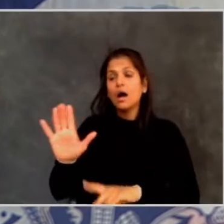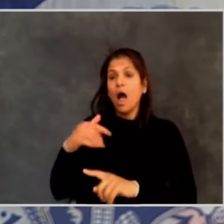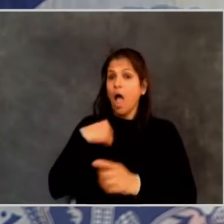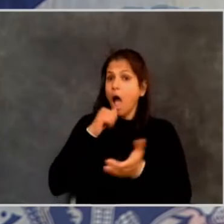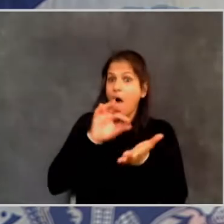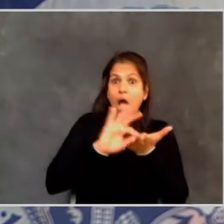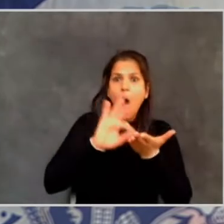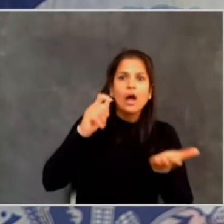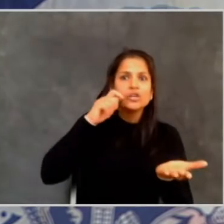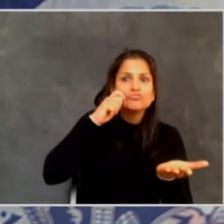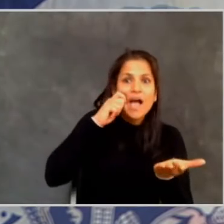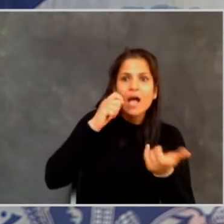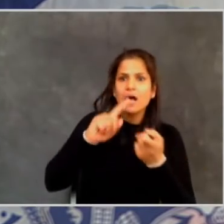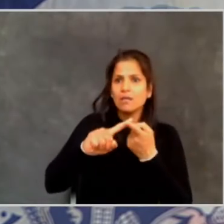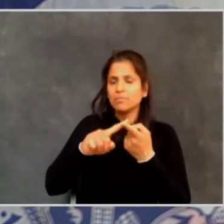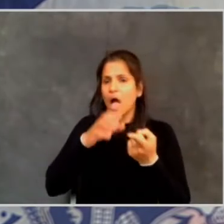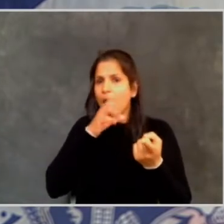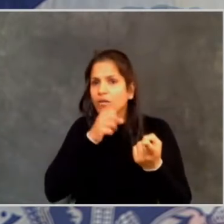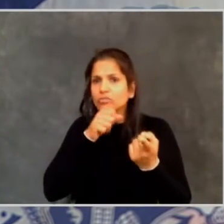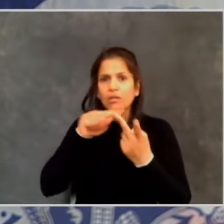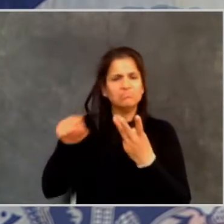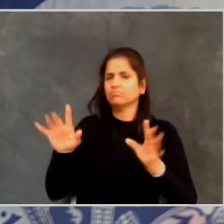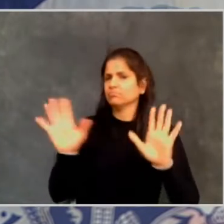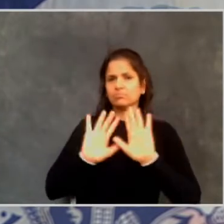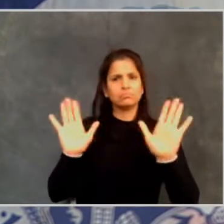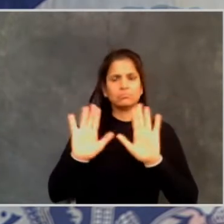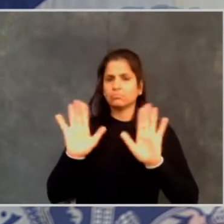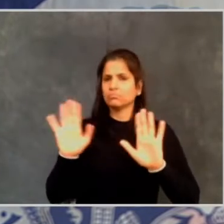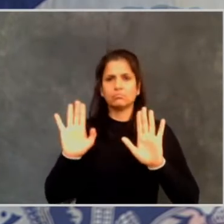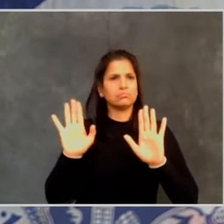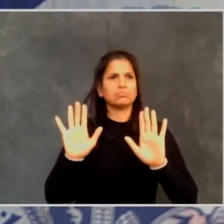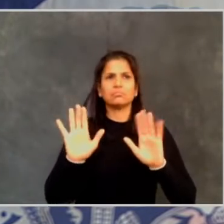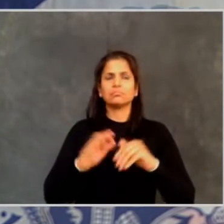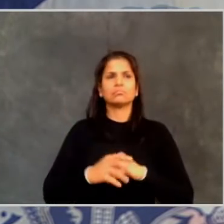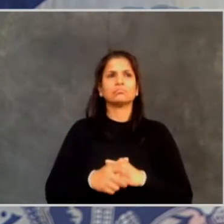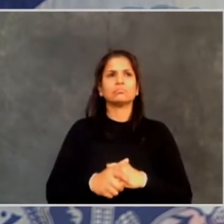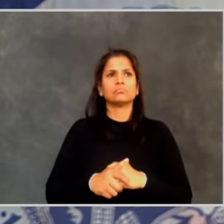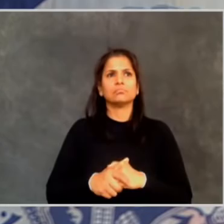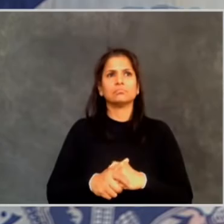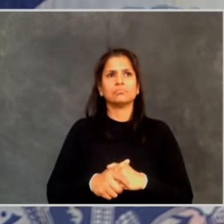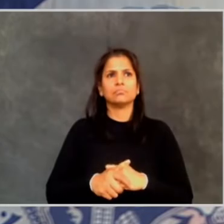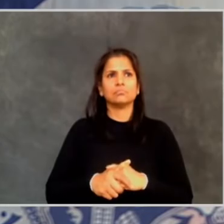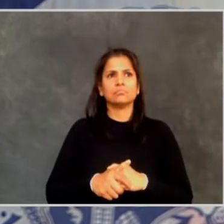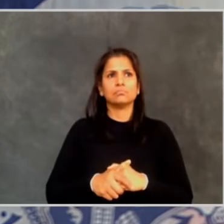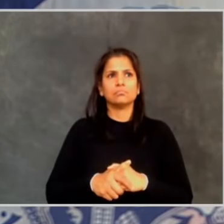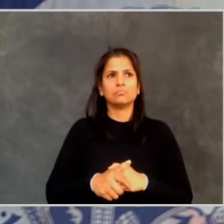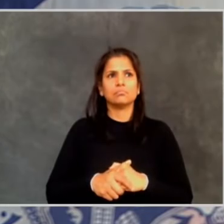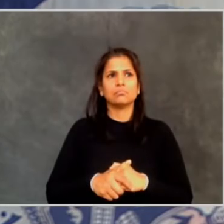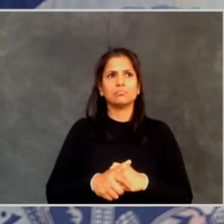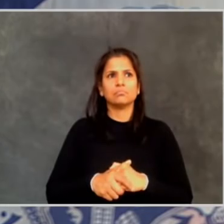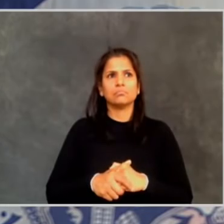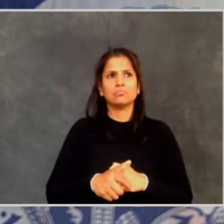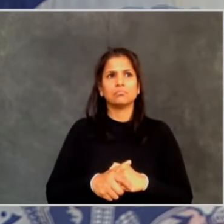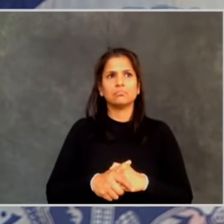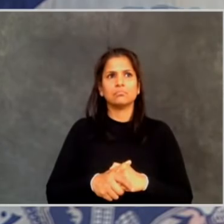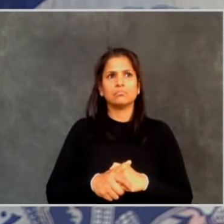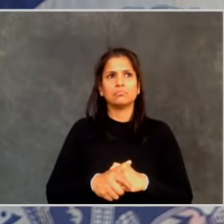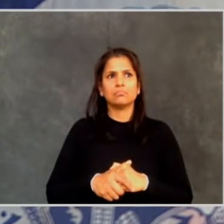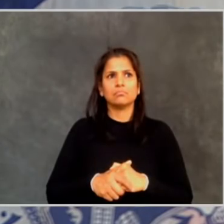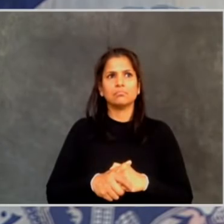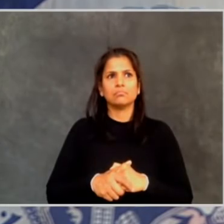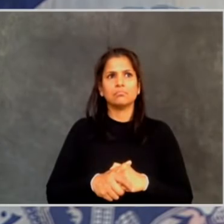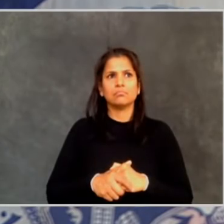provide the data. I think the other piece is do not underestimate the part I'm telling you